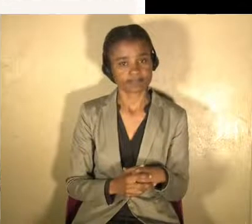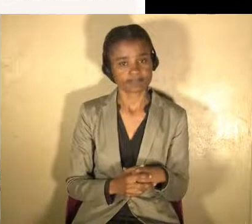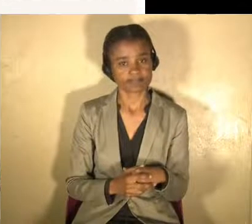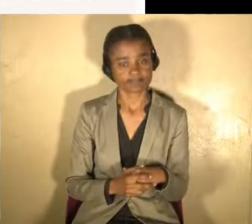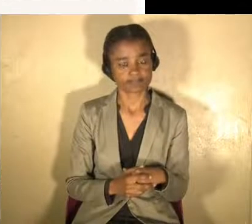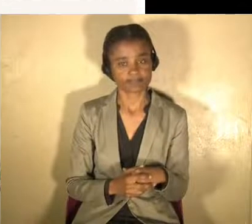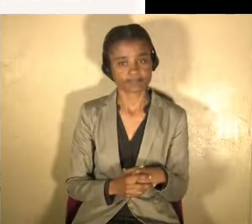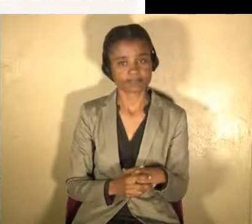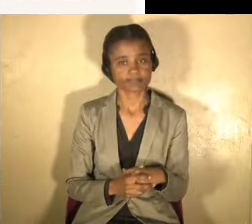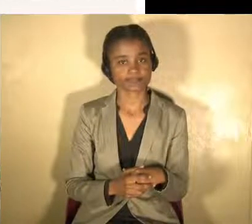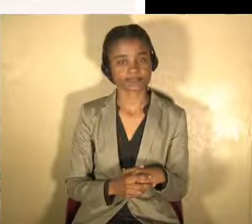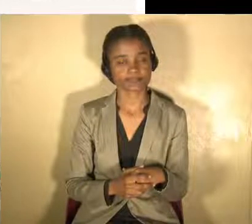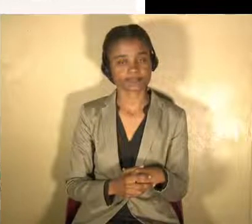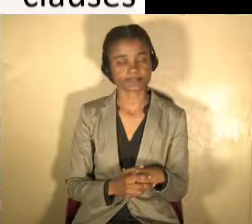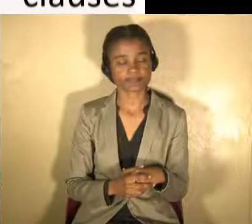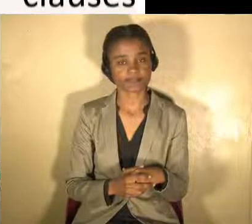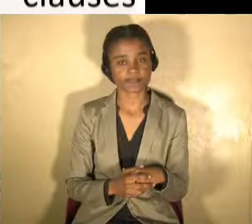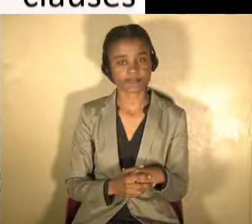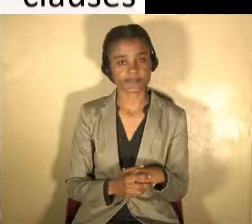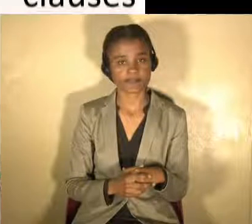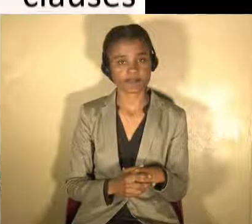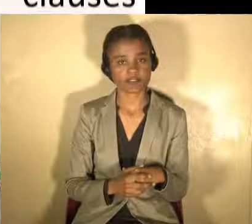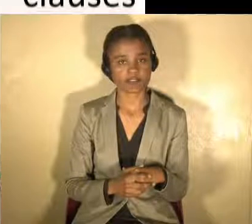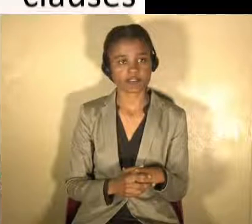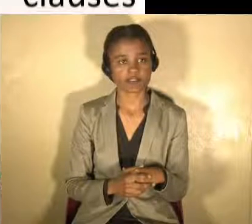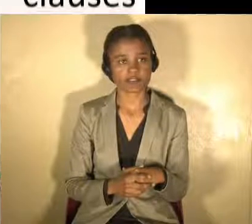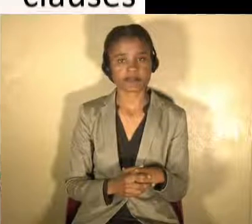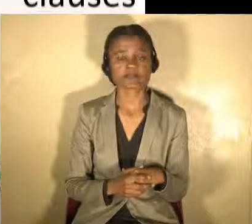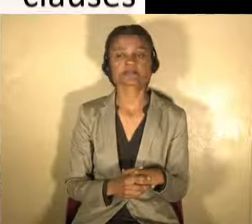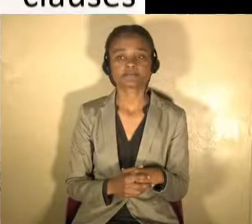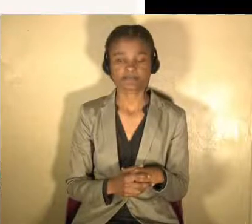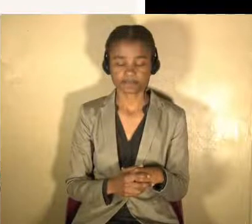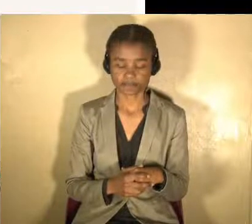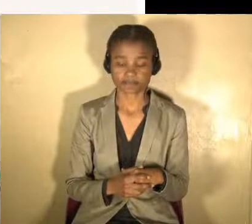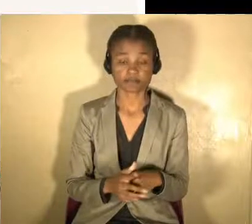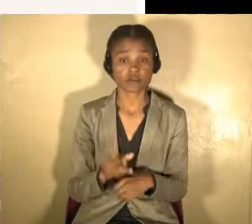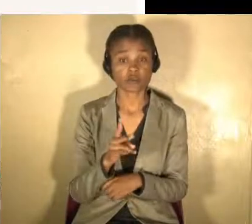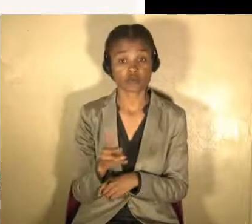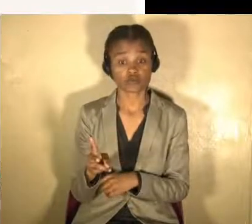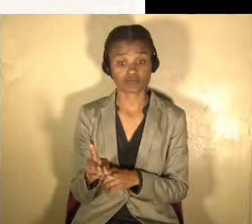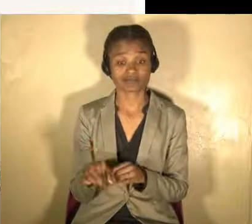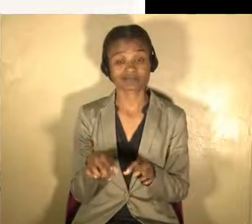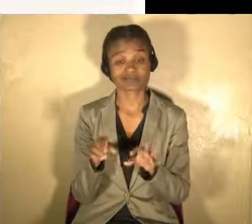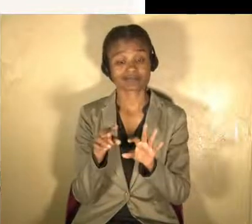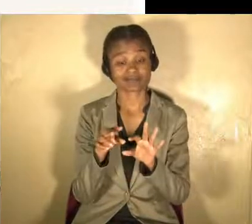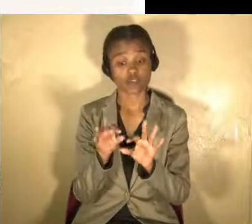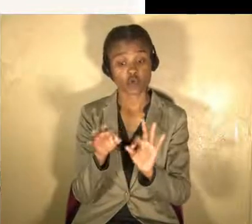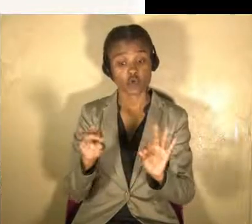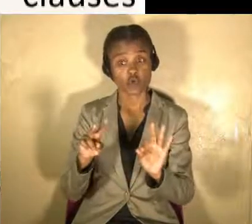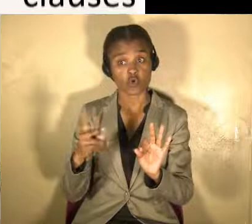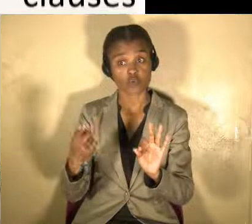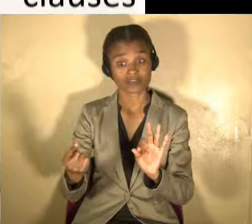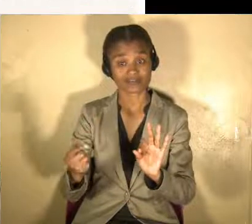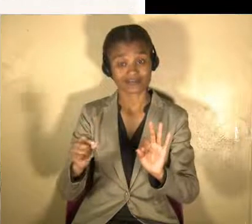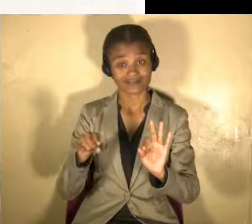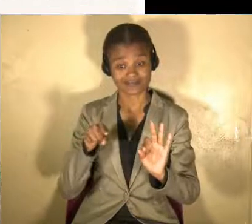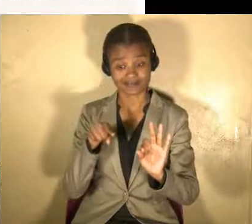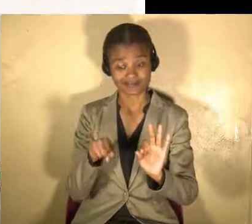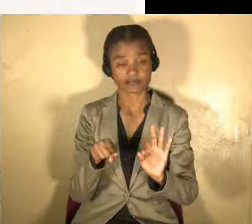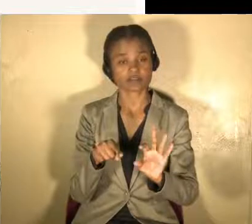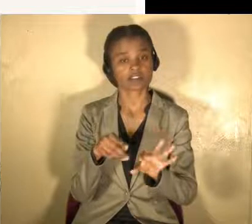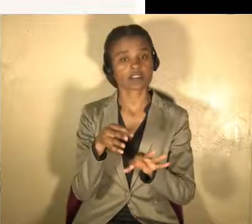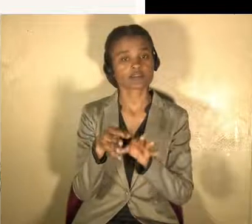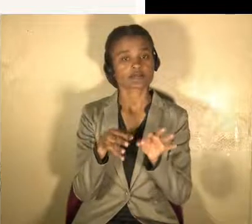would also require that a social worker would have to provide supervision services to